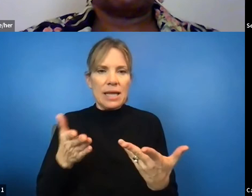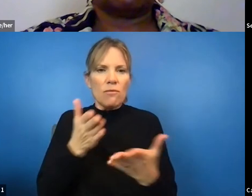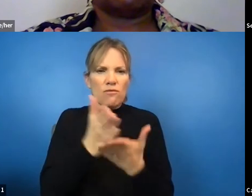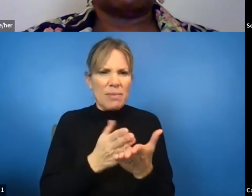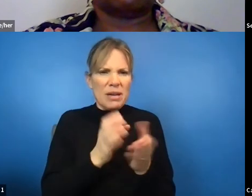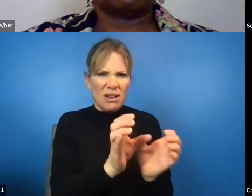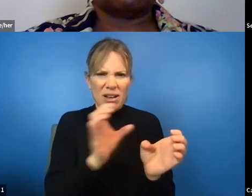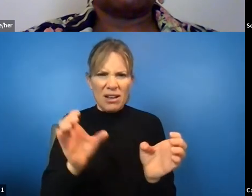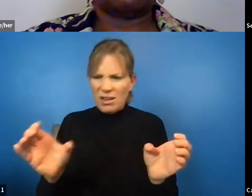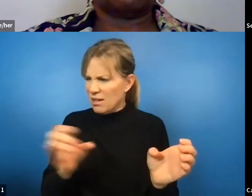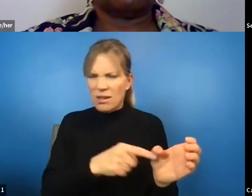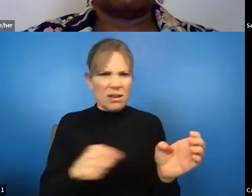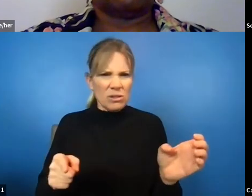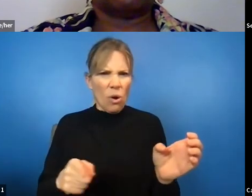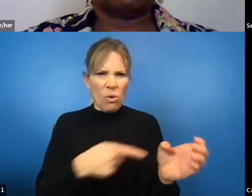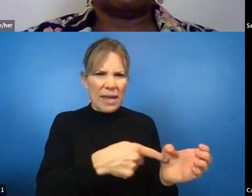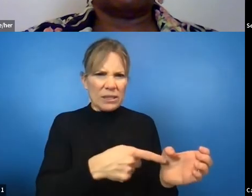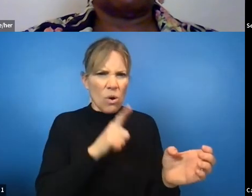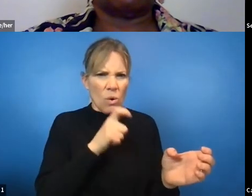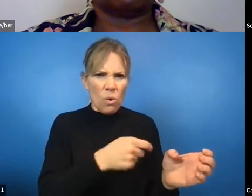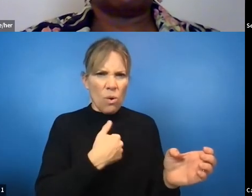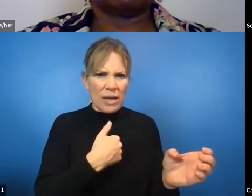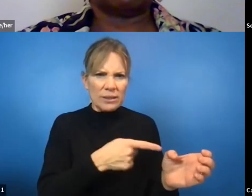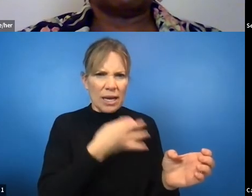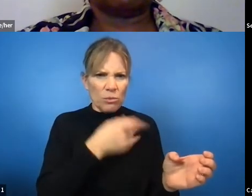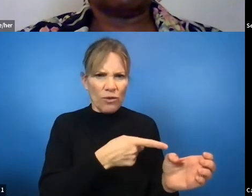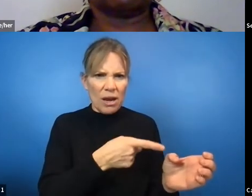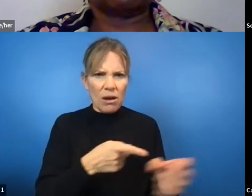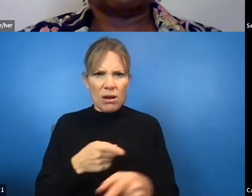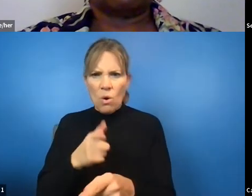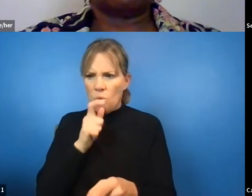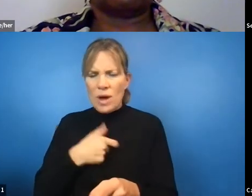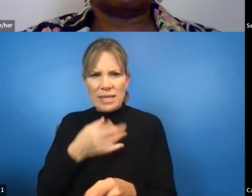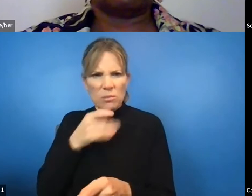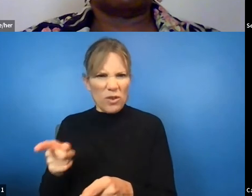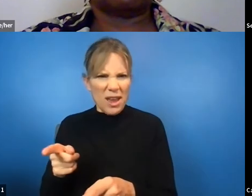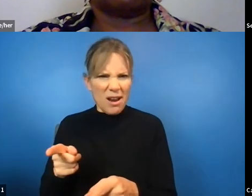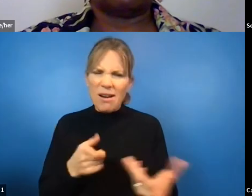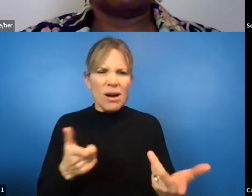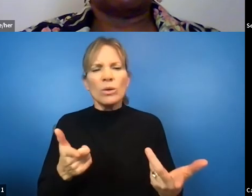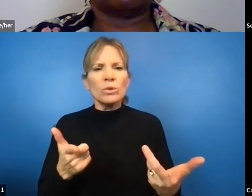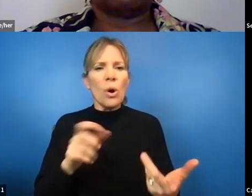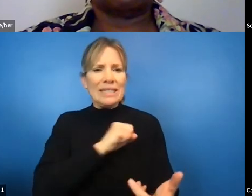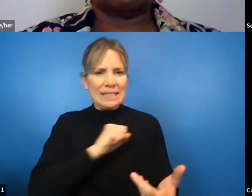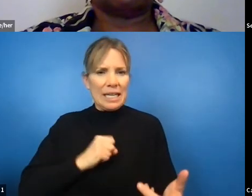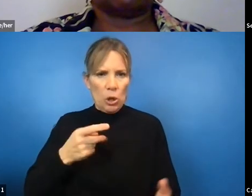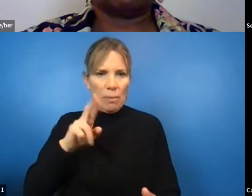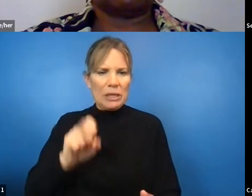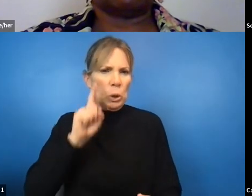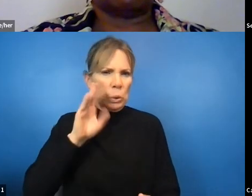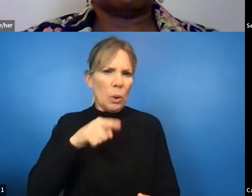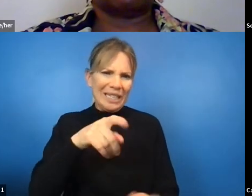so who do we turn to for those for that expertise to do this work? And Senator Peters, you know, being